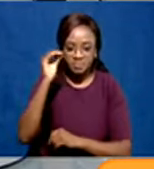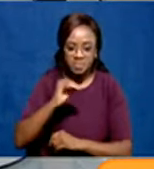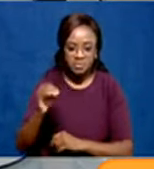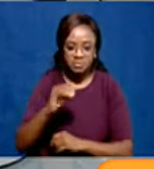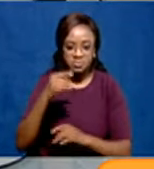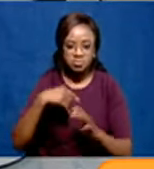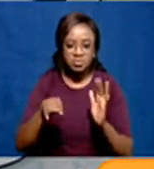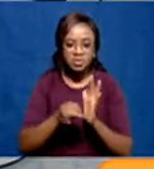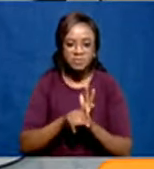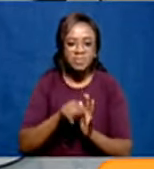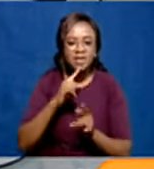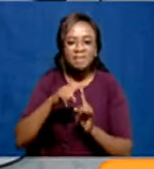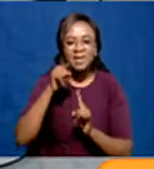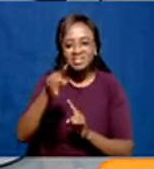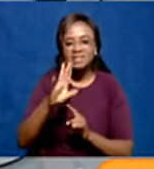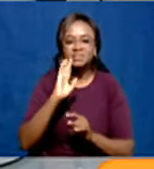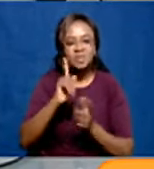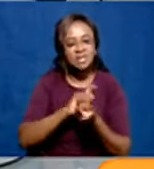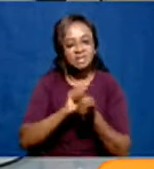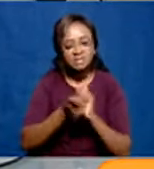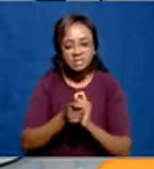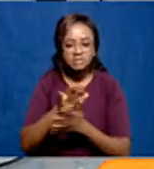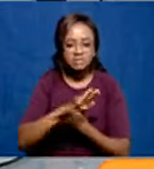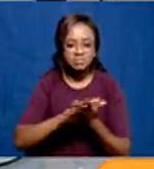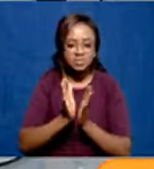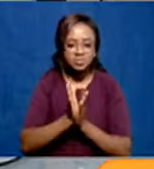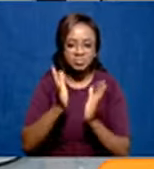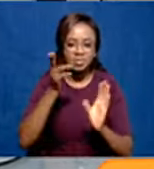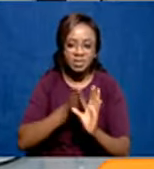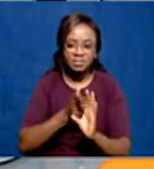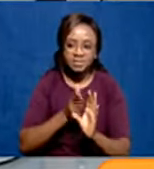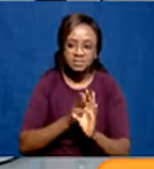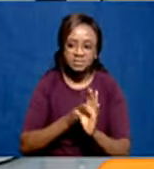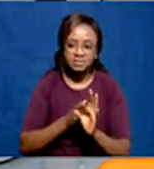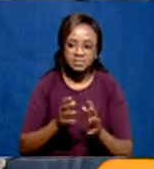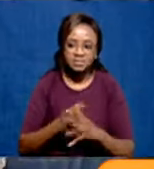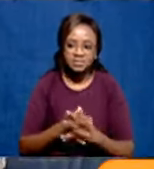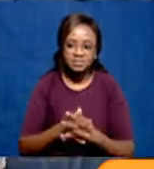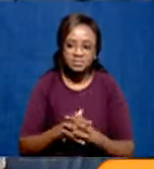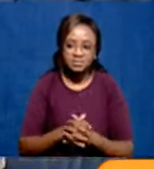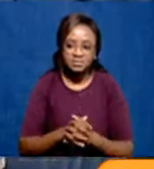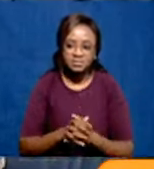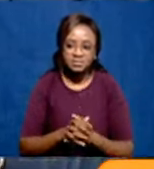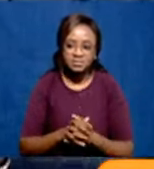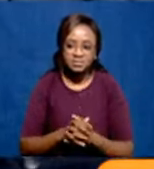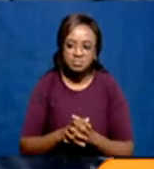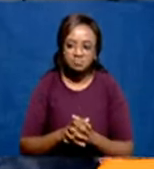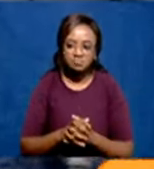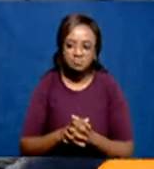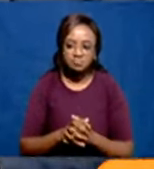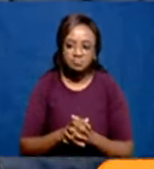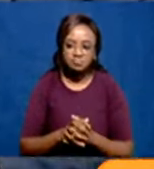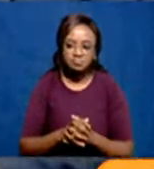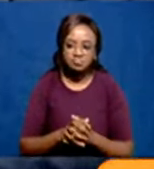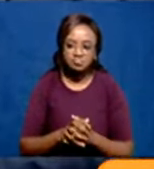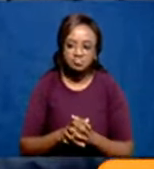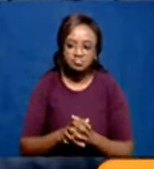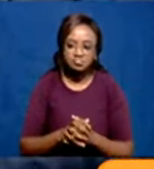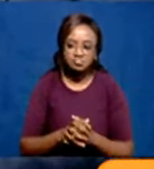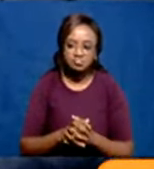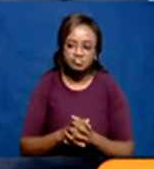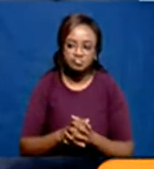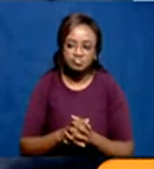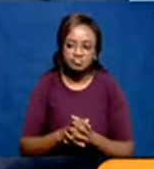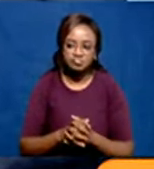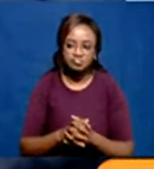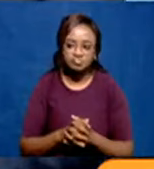monies. What is it going to cover? Based on the public participation. I think let's not confuse regulations and tariffs. Yeah. Regulations. It's part of tariffs. We have got the act. Yeah. Regulations are